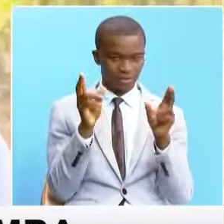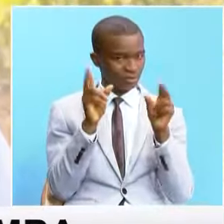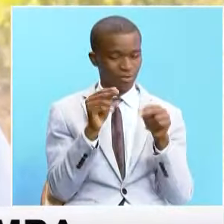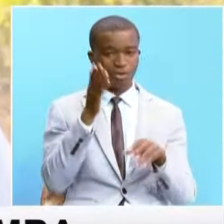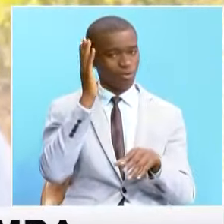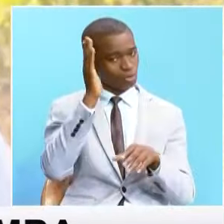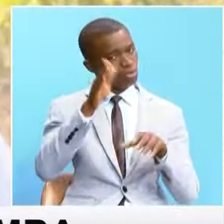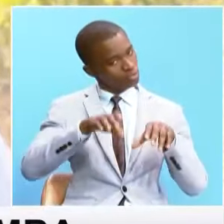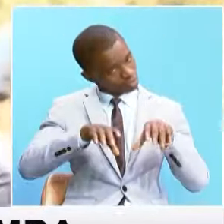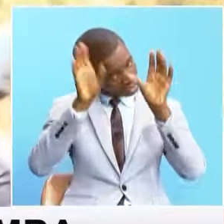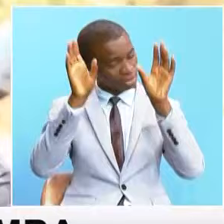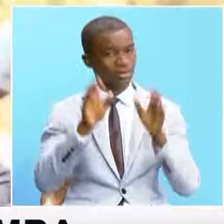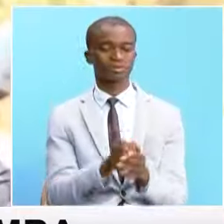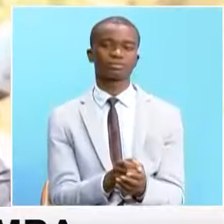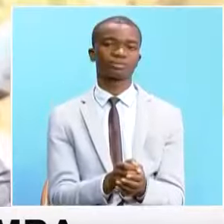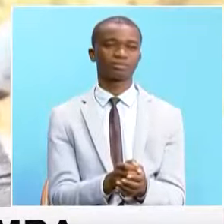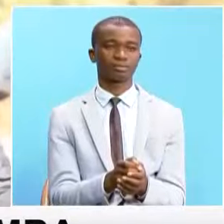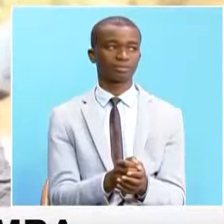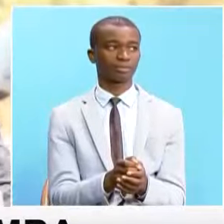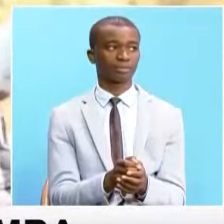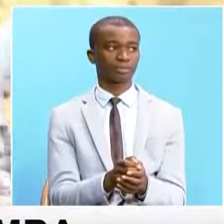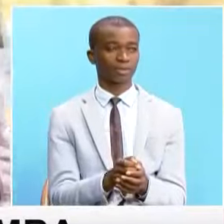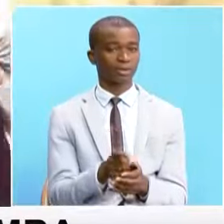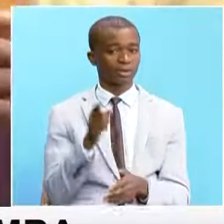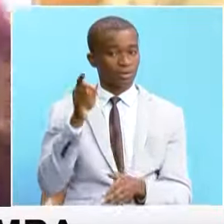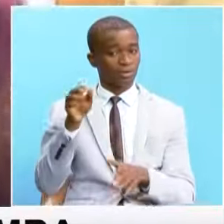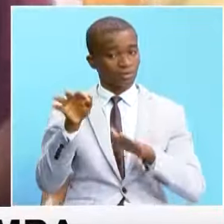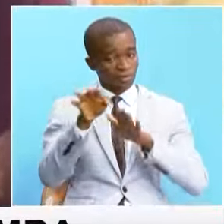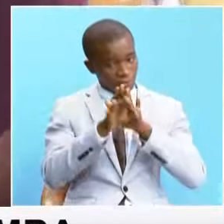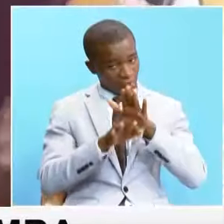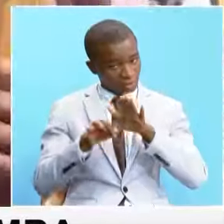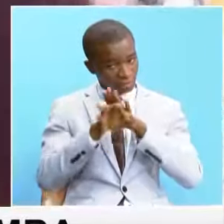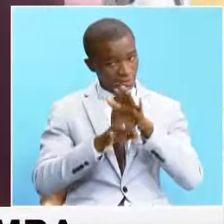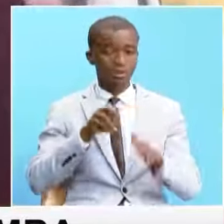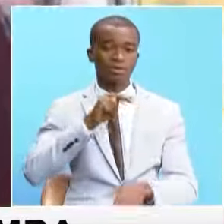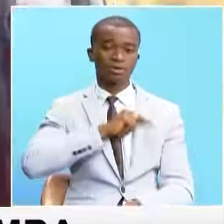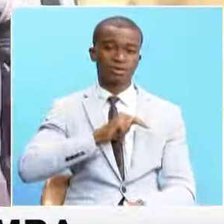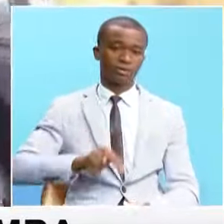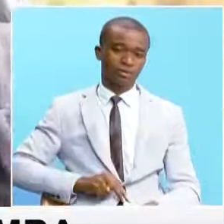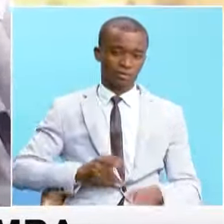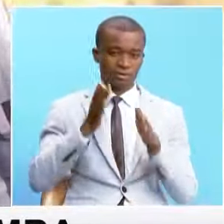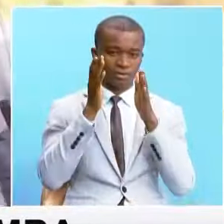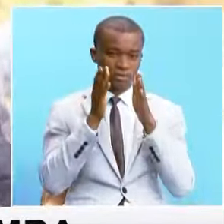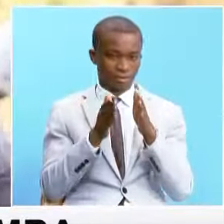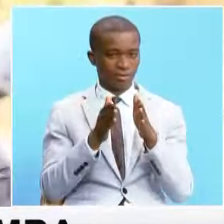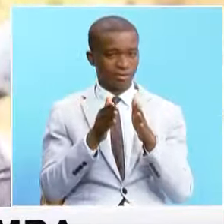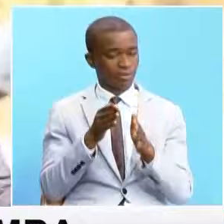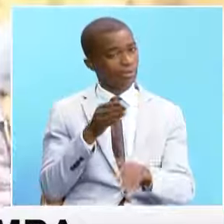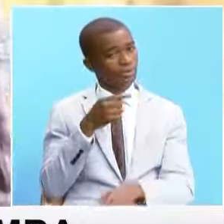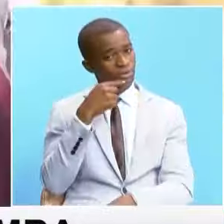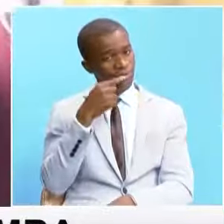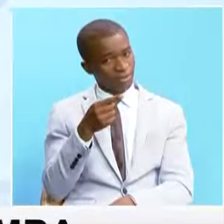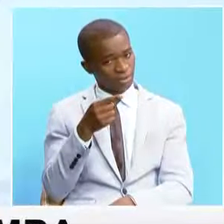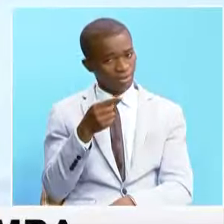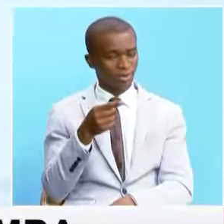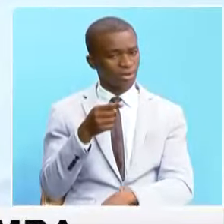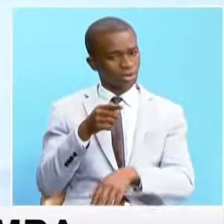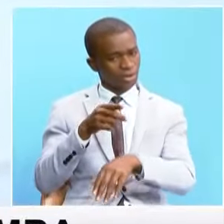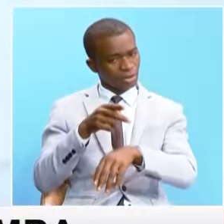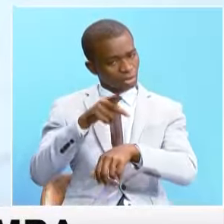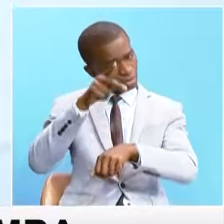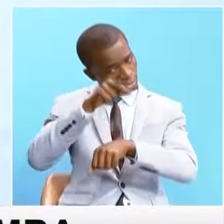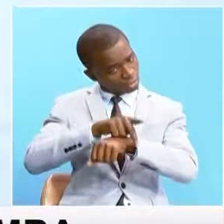nutrition groups are learning. And Kalundi Development Foundation nutritionist Mildred Hibanyama highlights the project's goal of enhancing